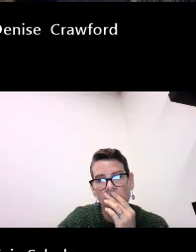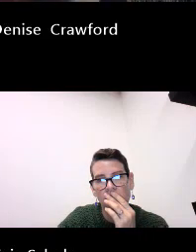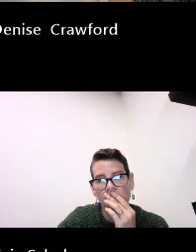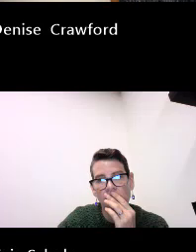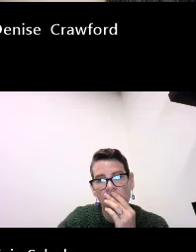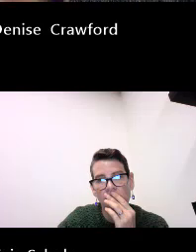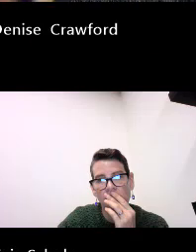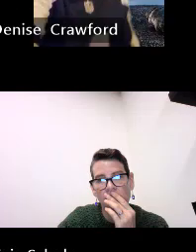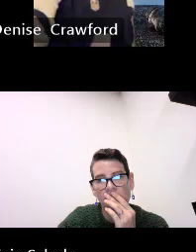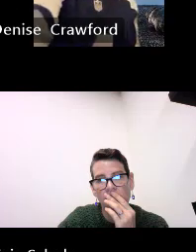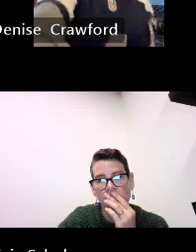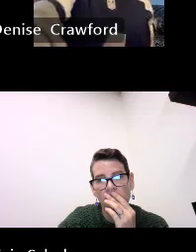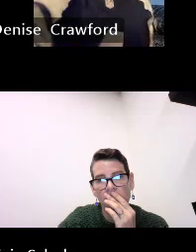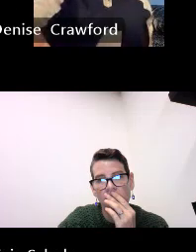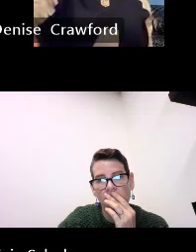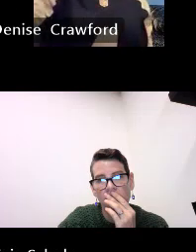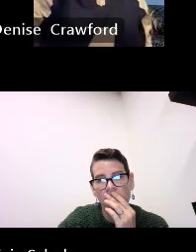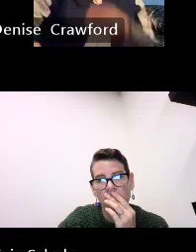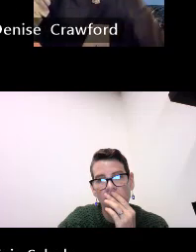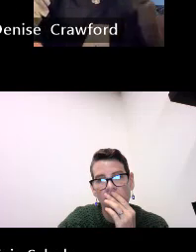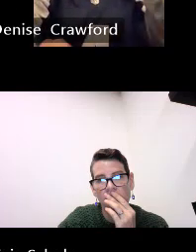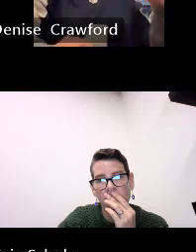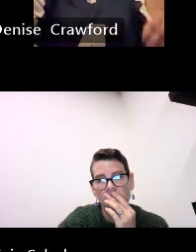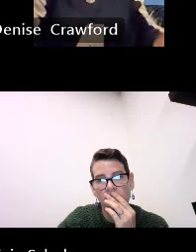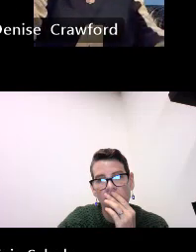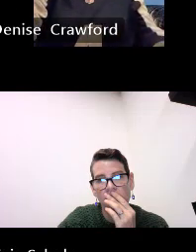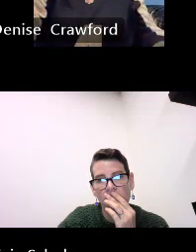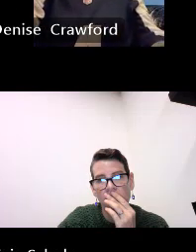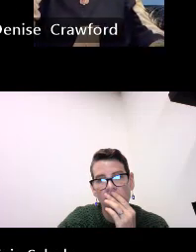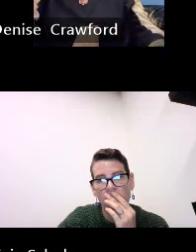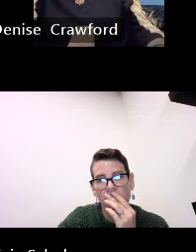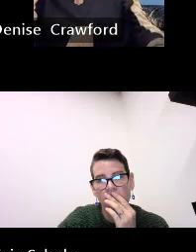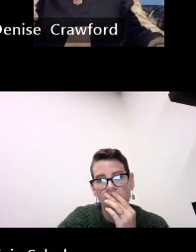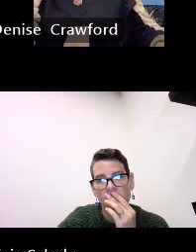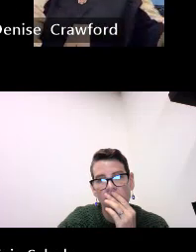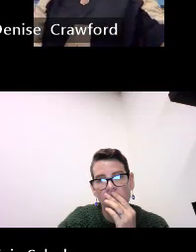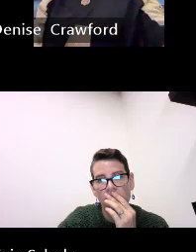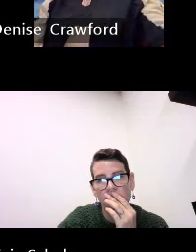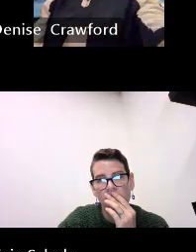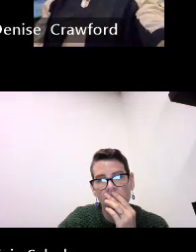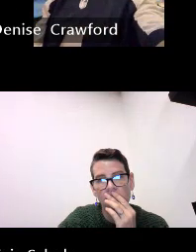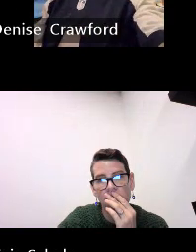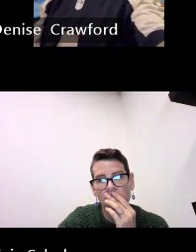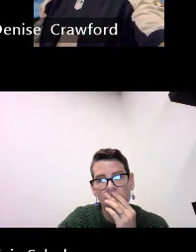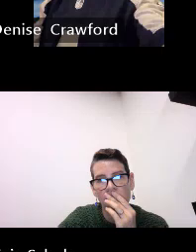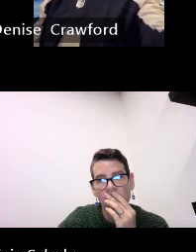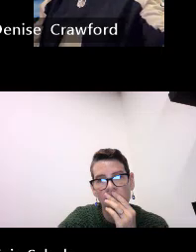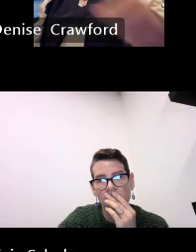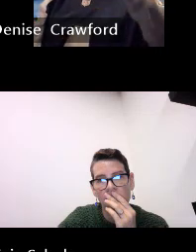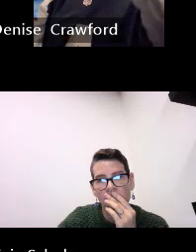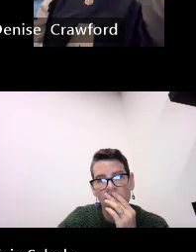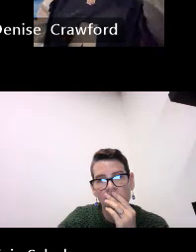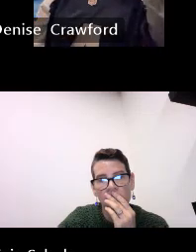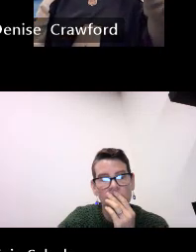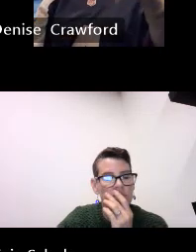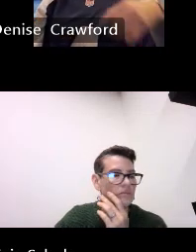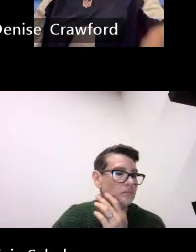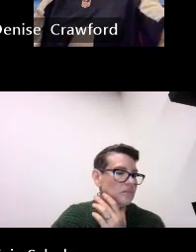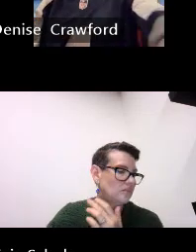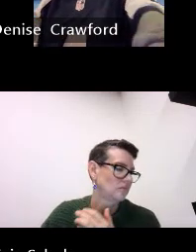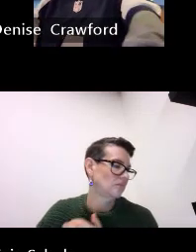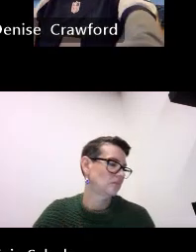And one of the easiest codes, but it's also a difficult code to have a good quality progress